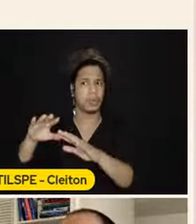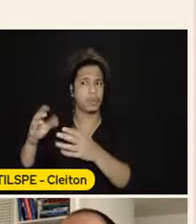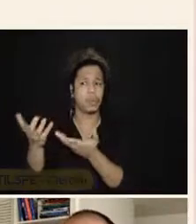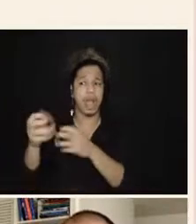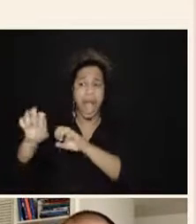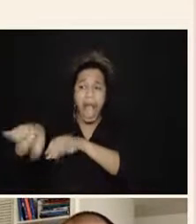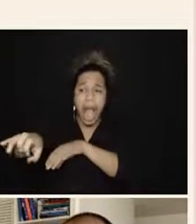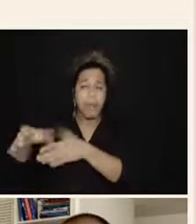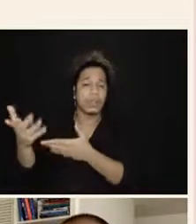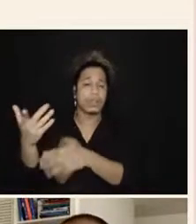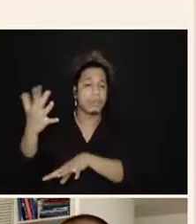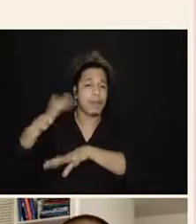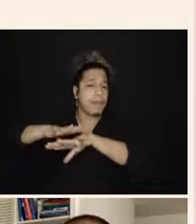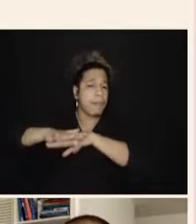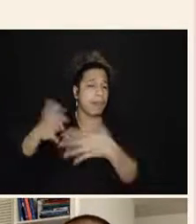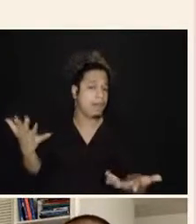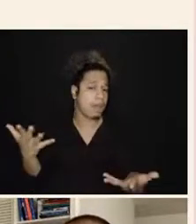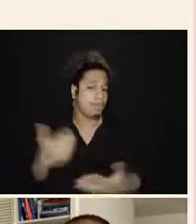As I said,